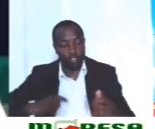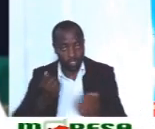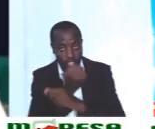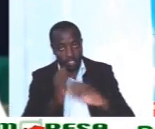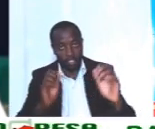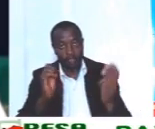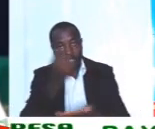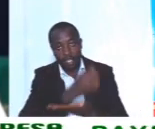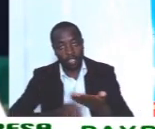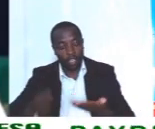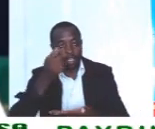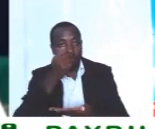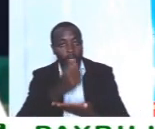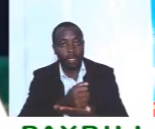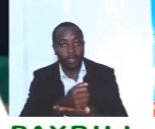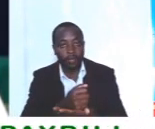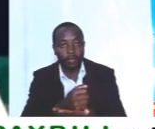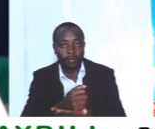Amen.